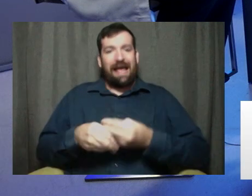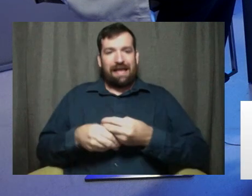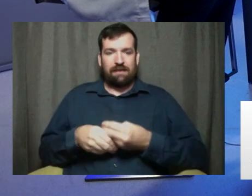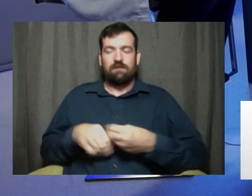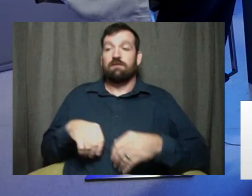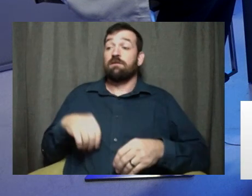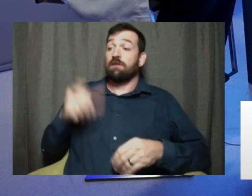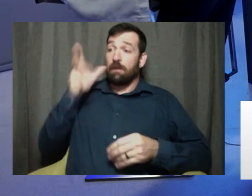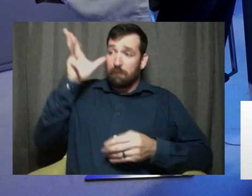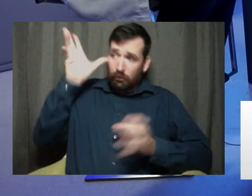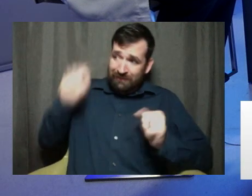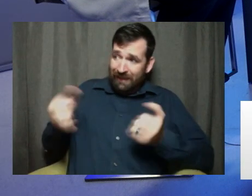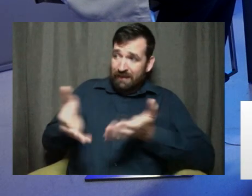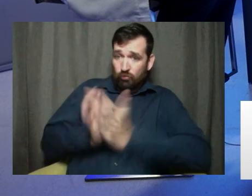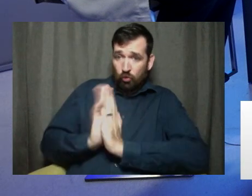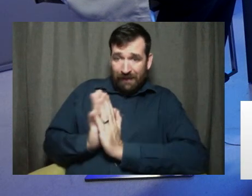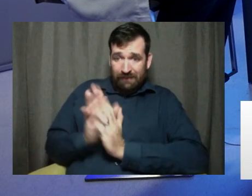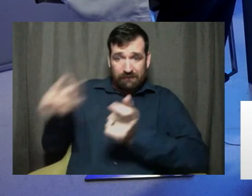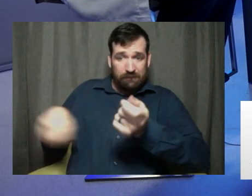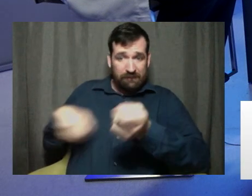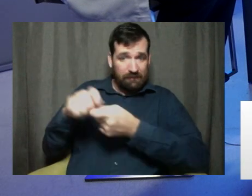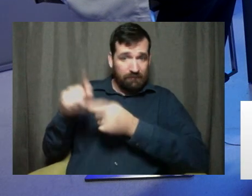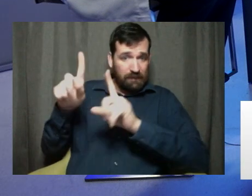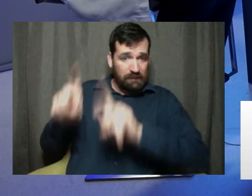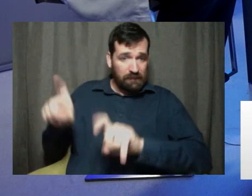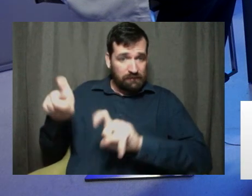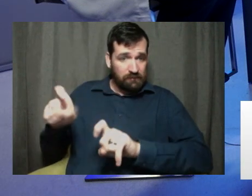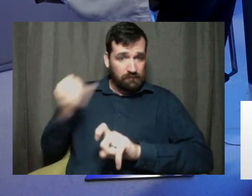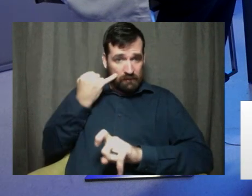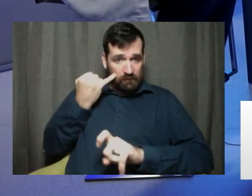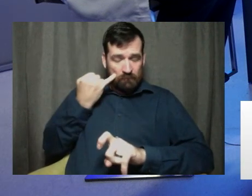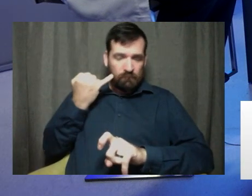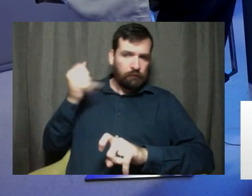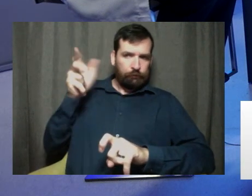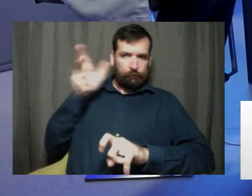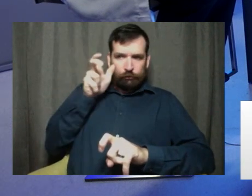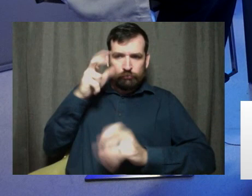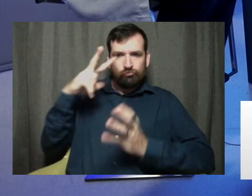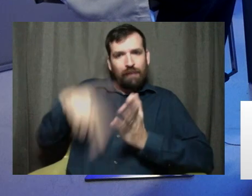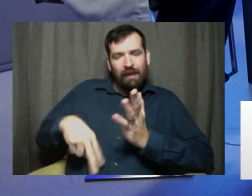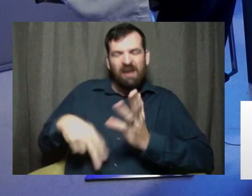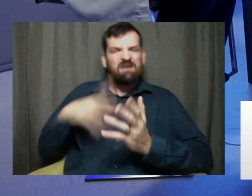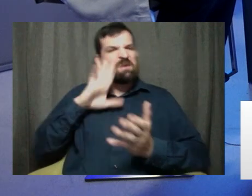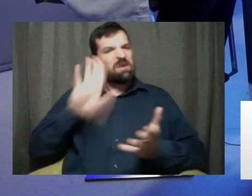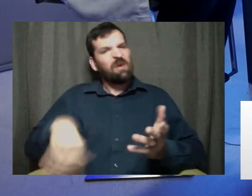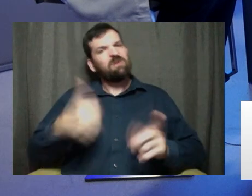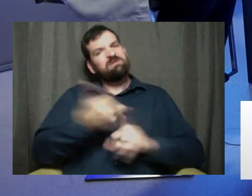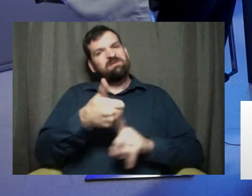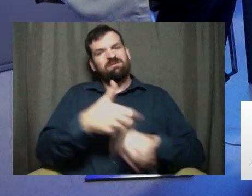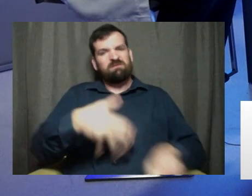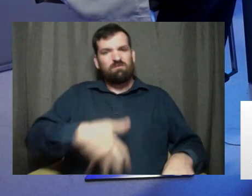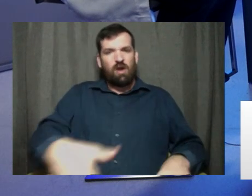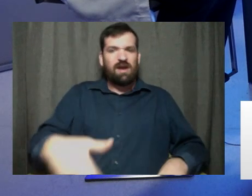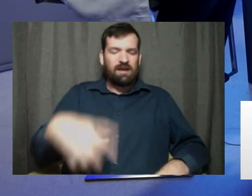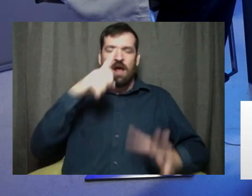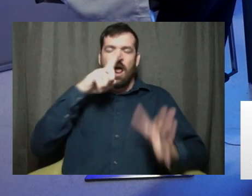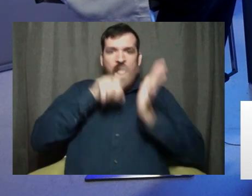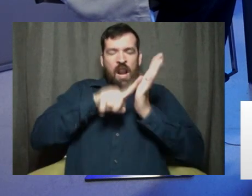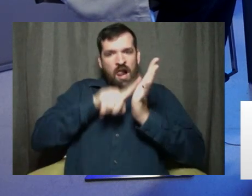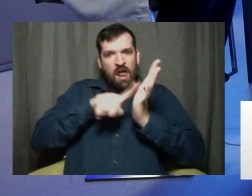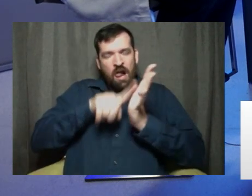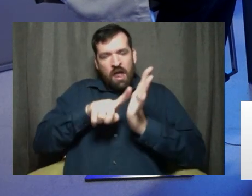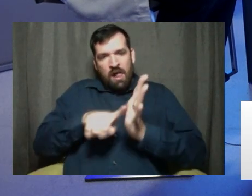ask for any additional testing if there's something maybe they've heard of or read? When you're pregnant, you go down the Google rabbit hole.